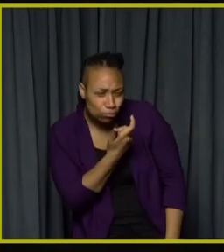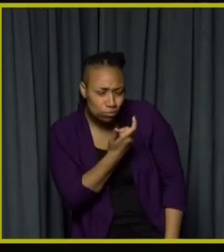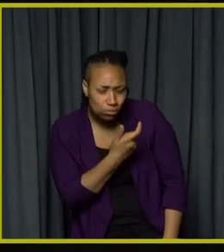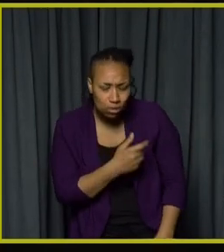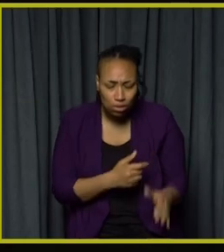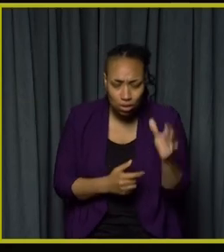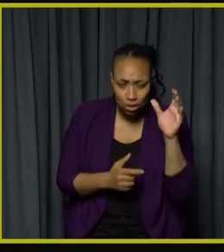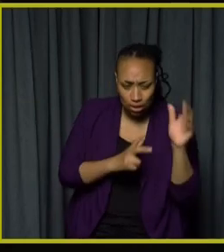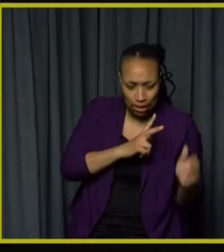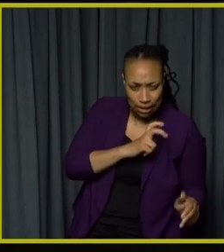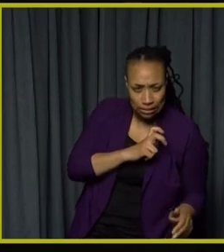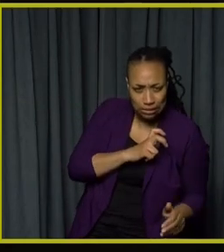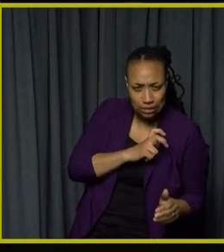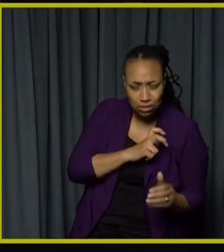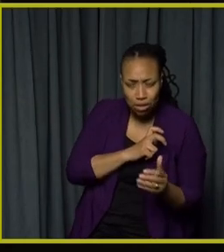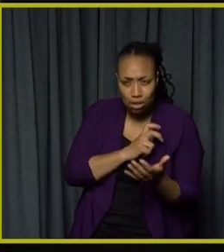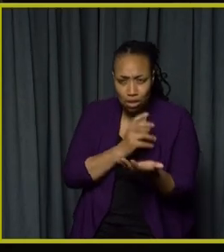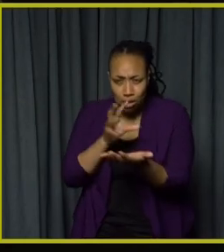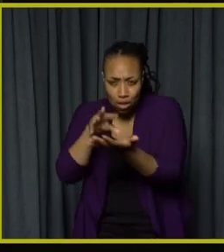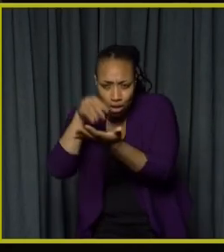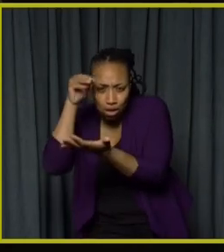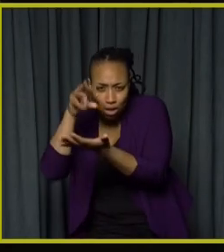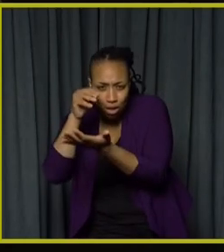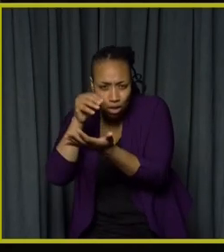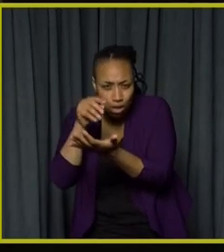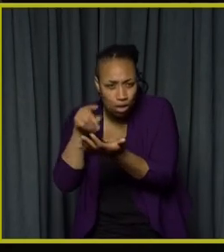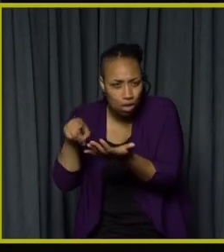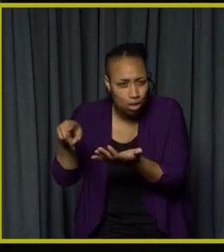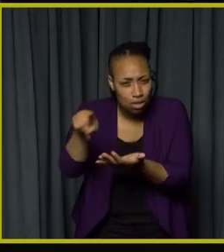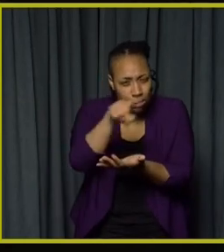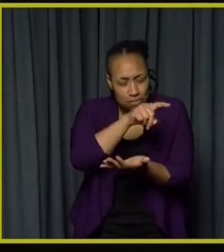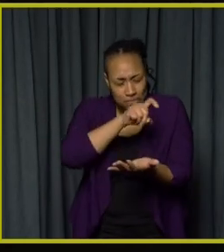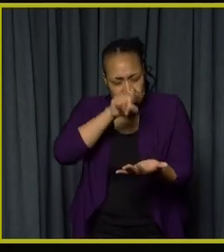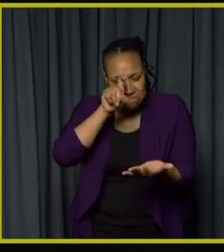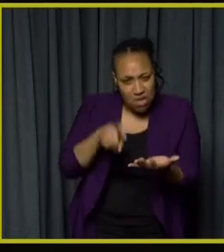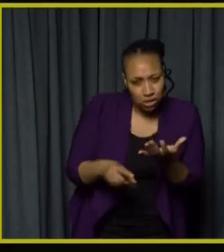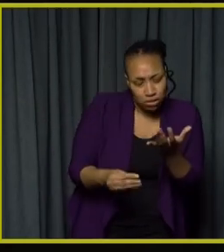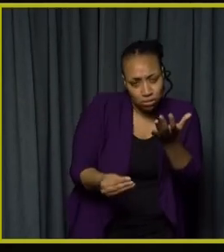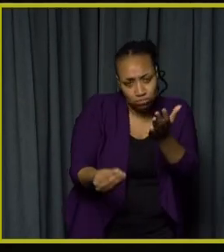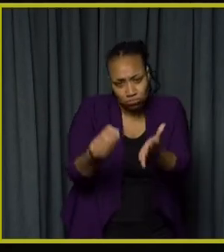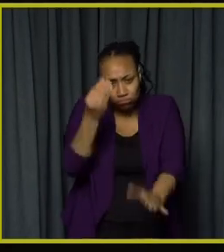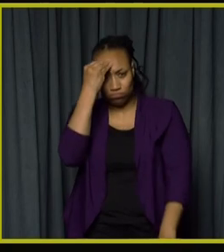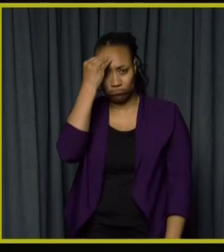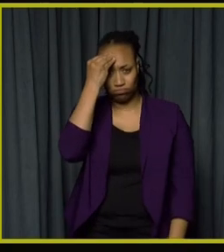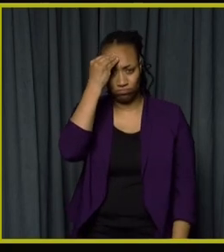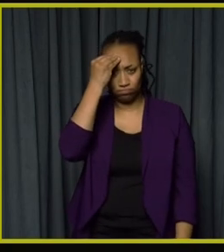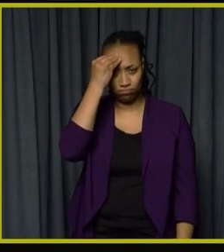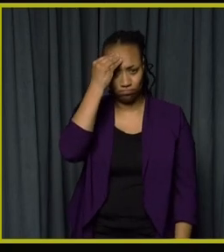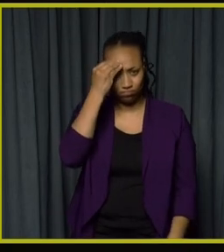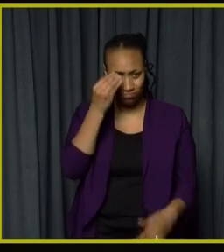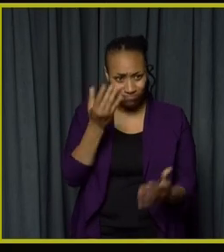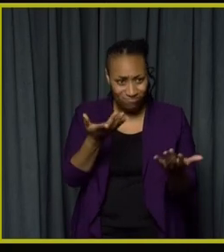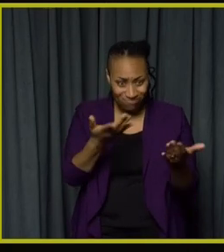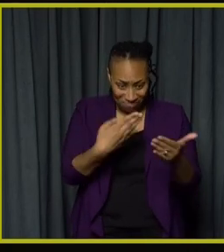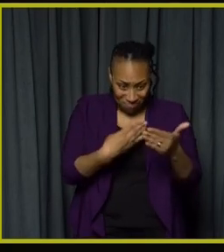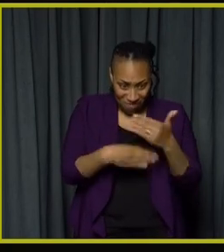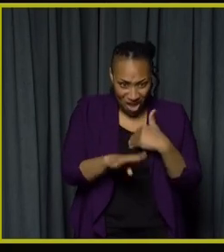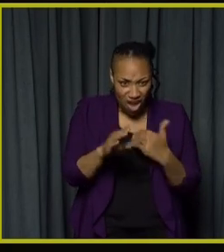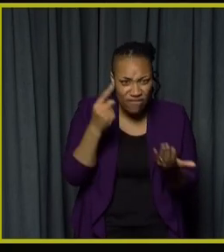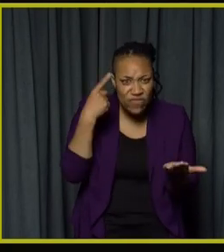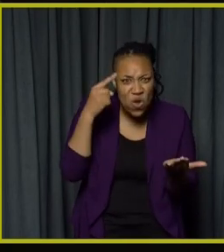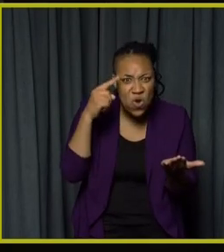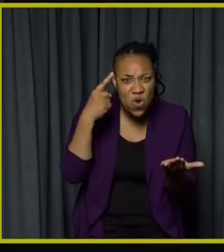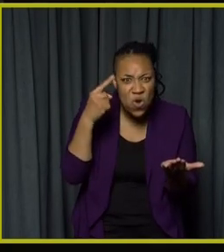today, each of you must know that this may be the reason why you were born. Now might be the